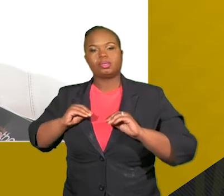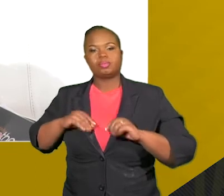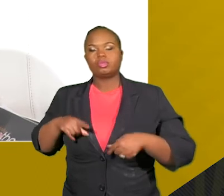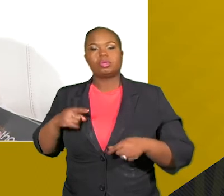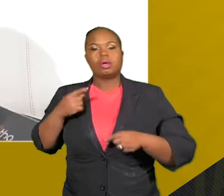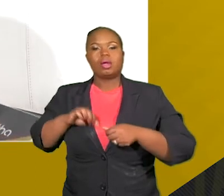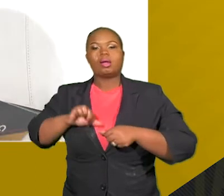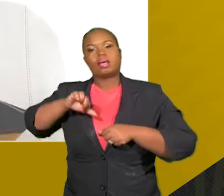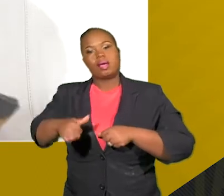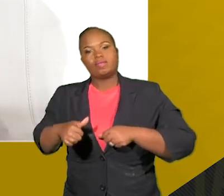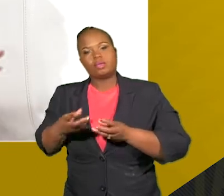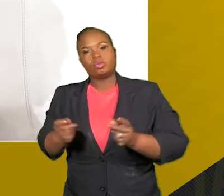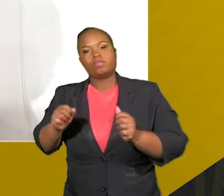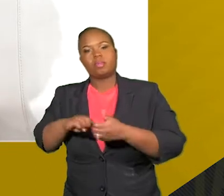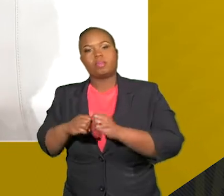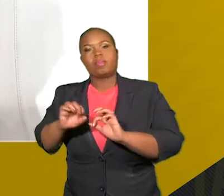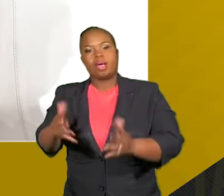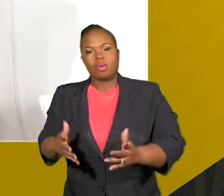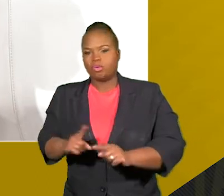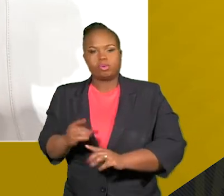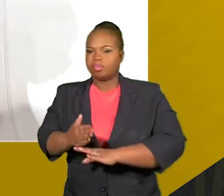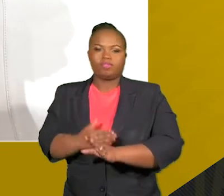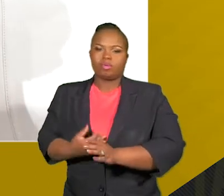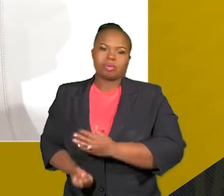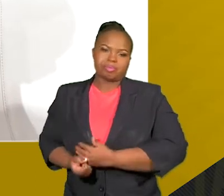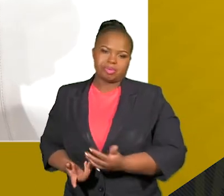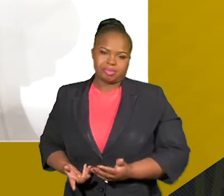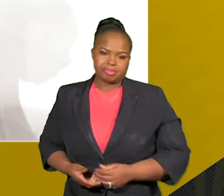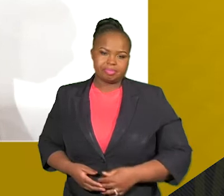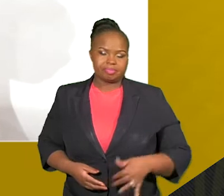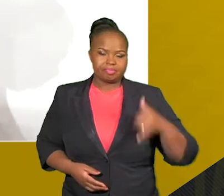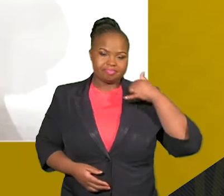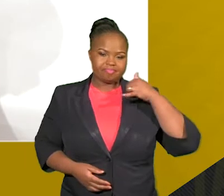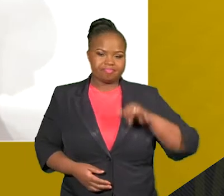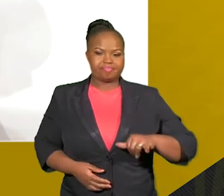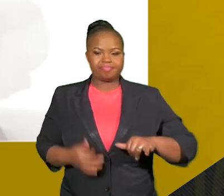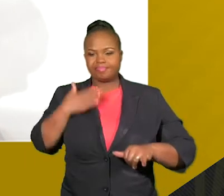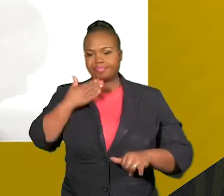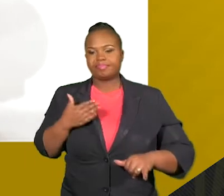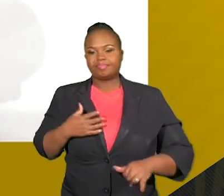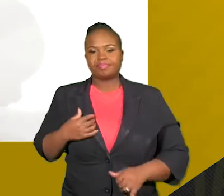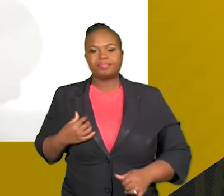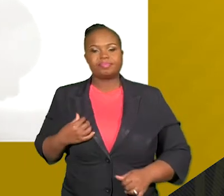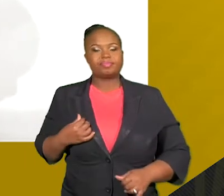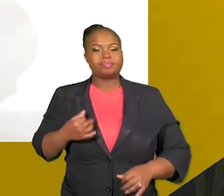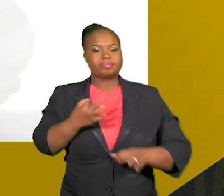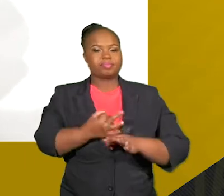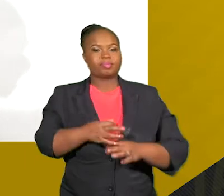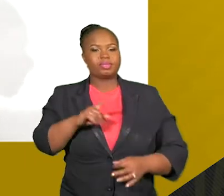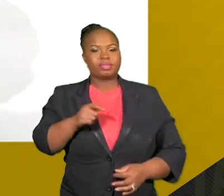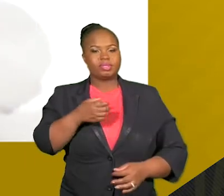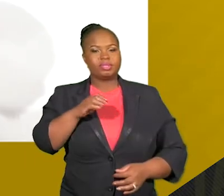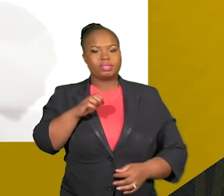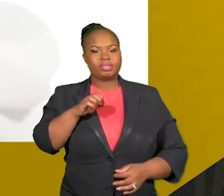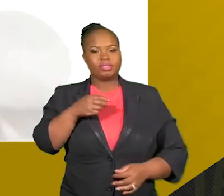react. Okay. Thank you, Abuti Peter. All right. All right. On the couch, we're joined by Ntate Thabo